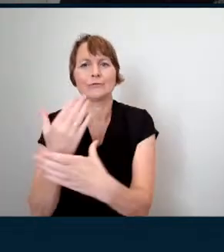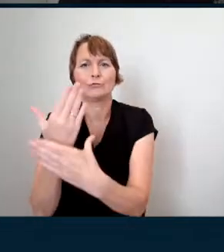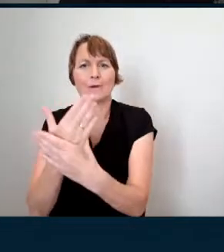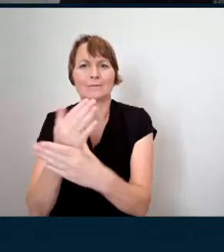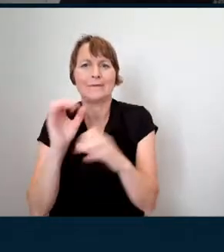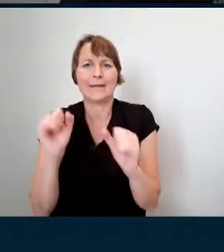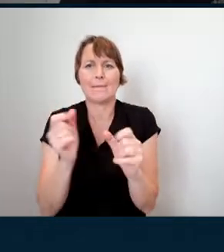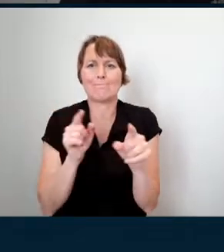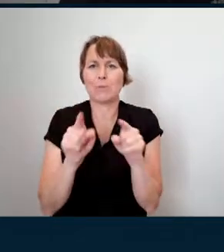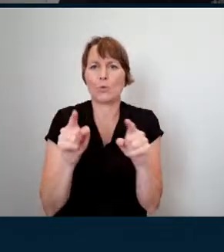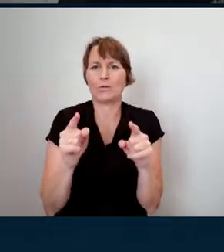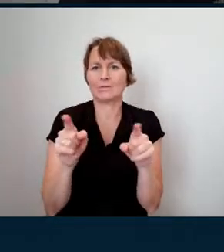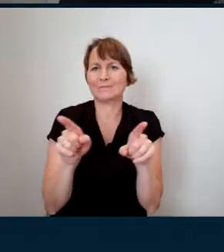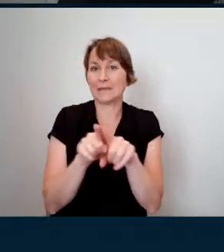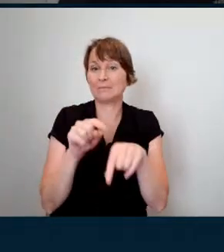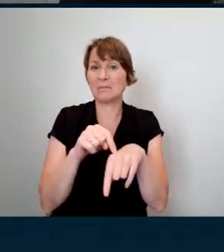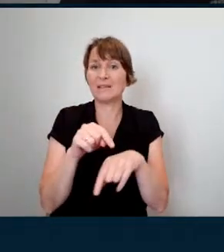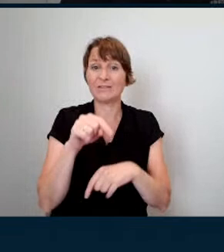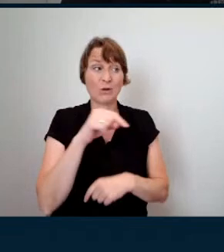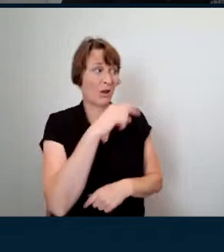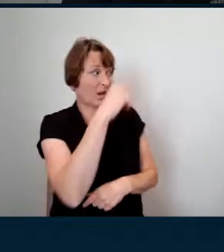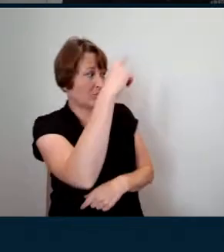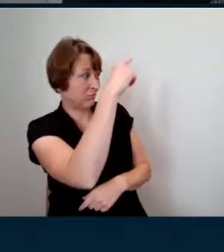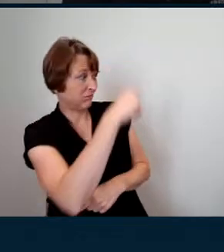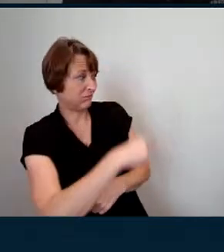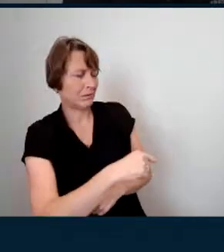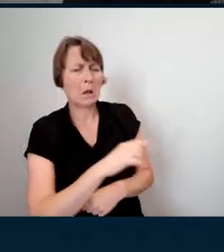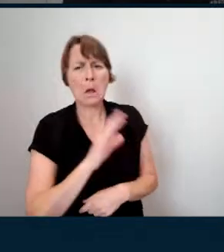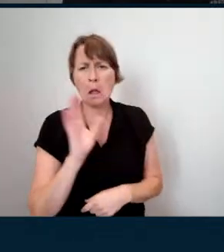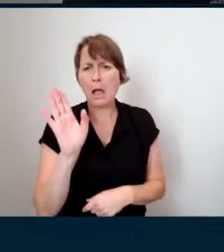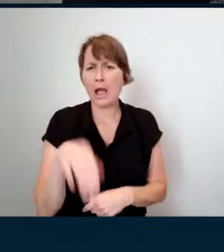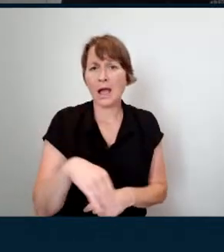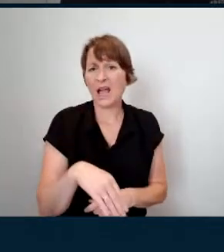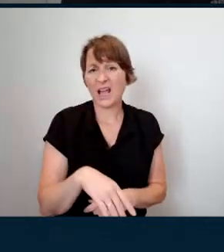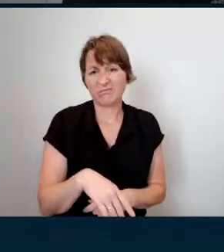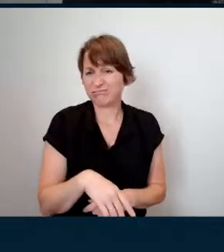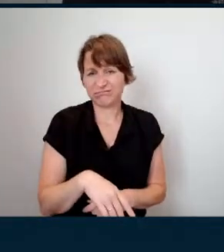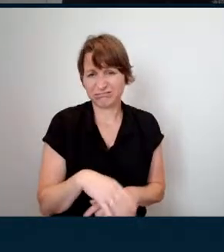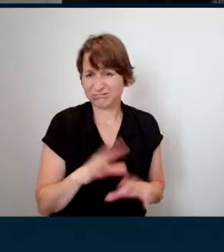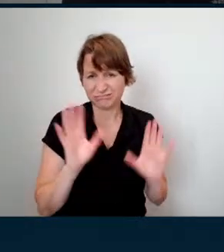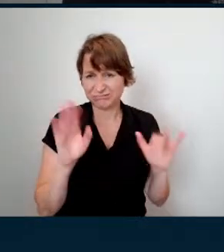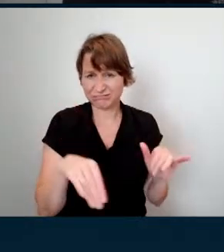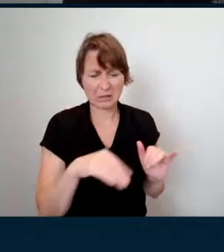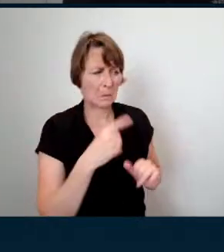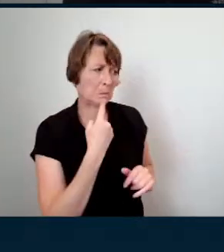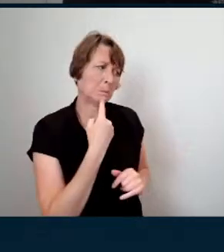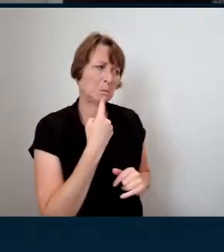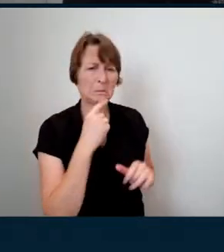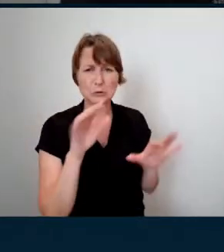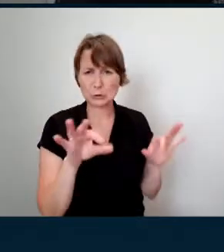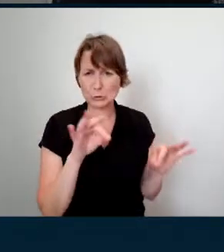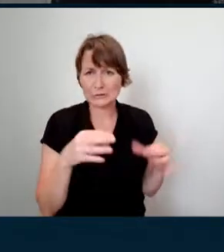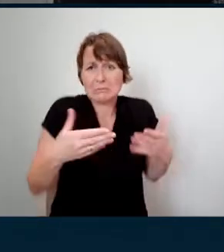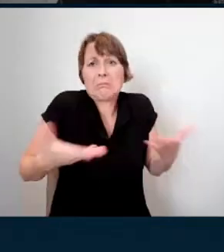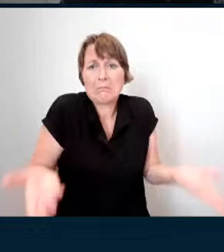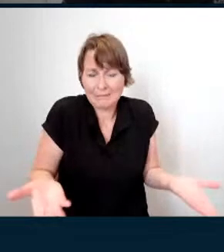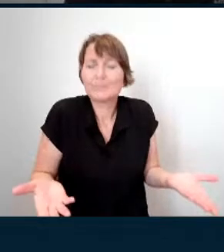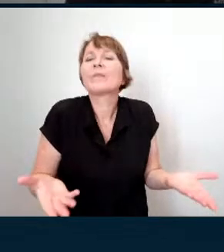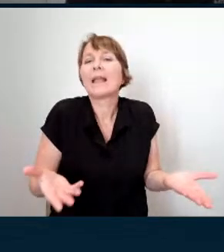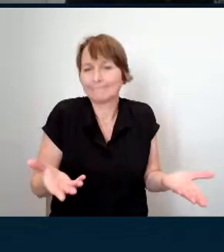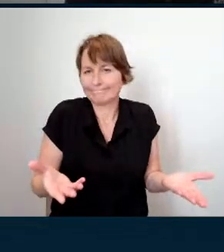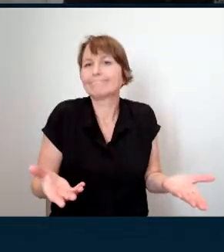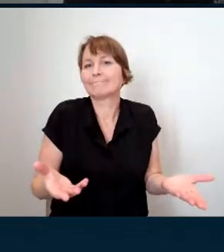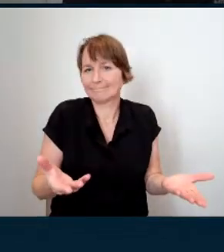to you and you're like, I don't care about all these things, which one should I choose? I would recommend a function app, because there's a bit